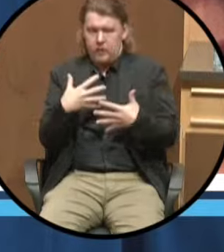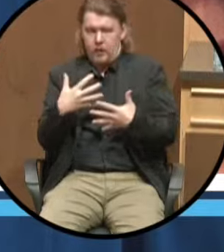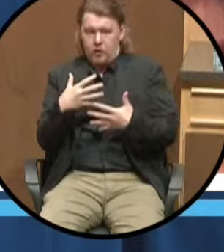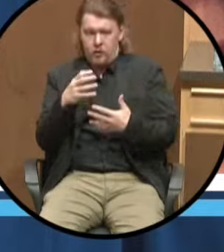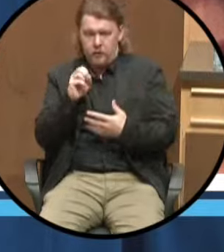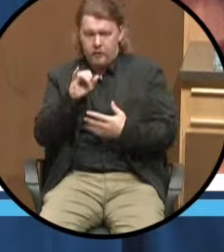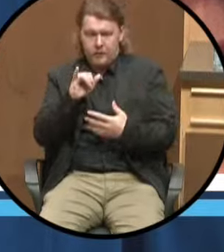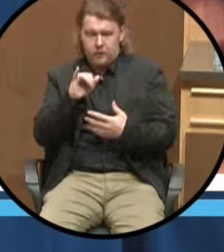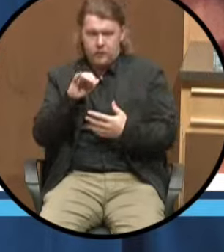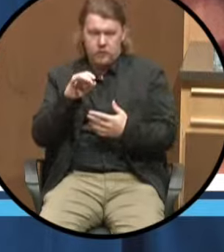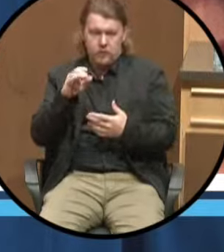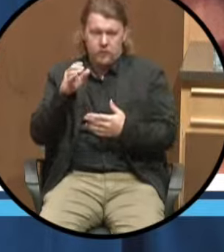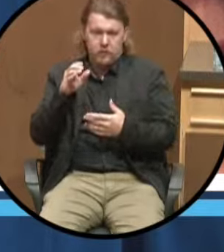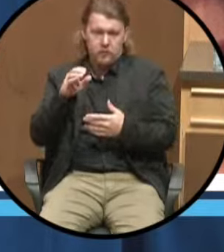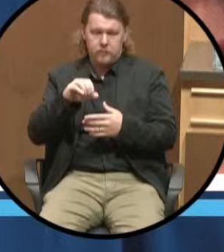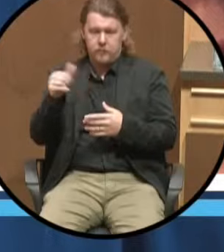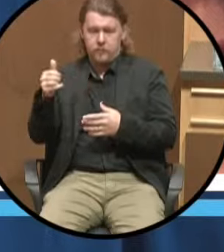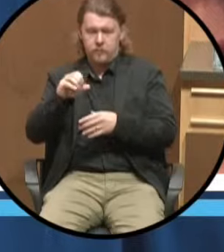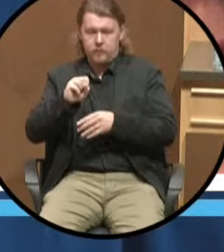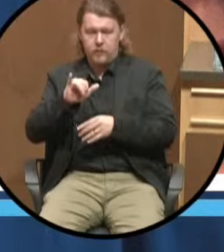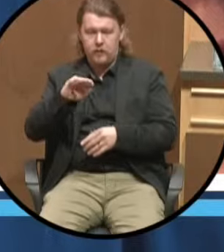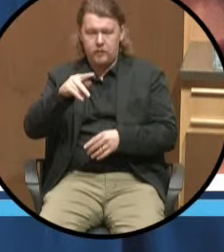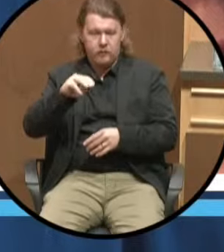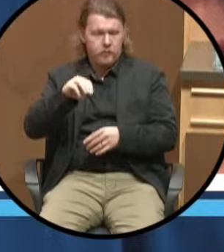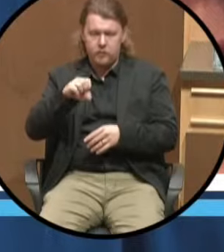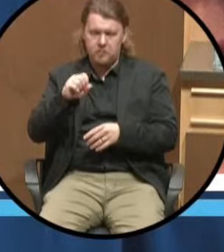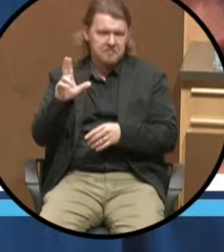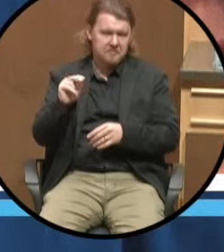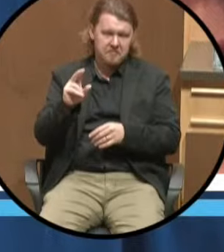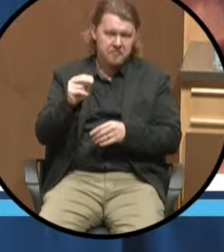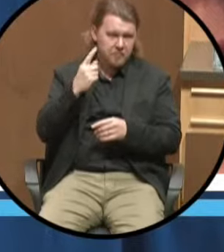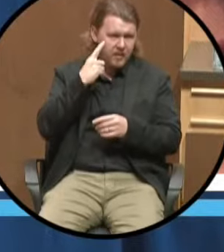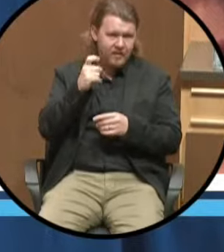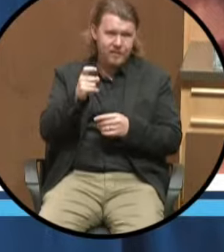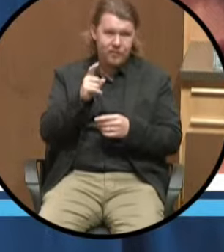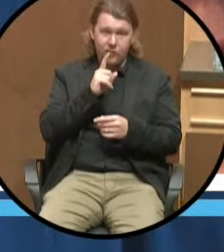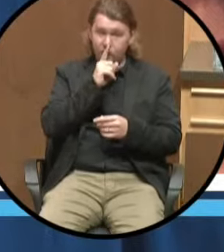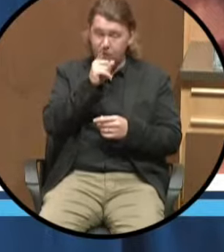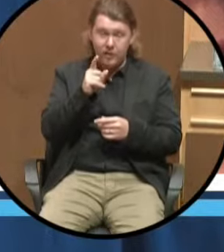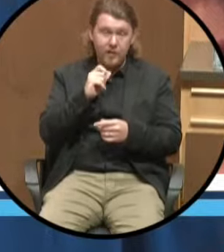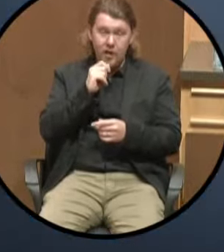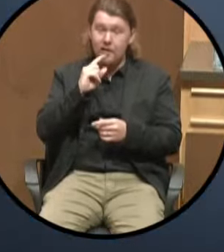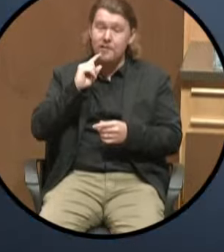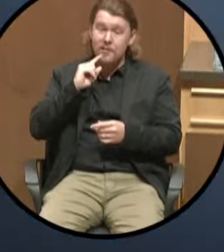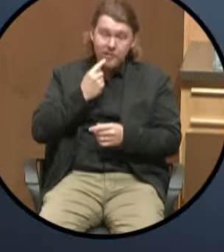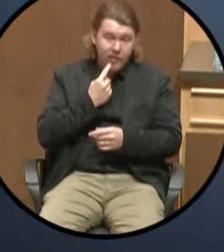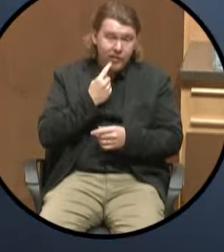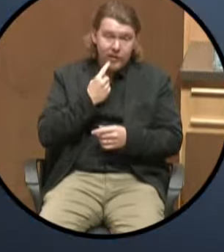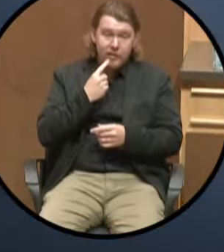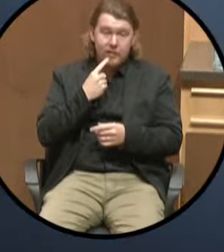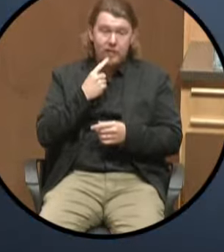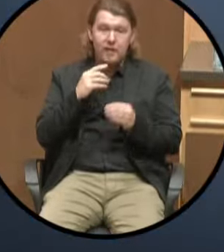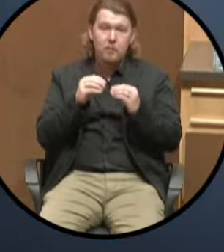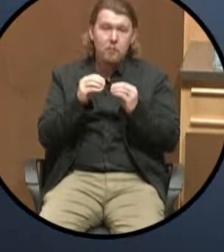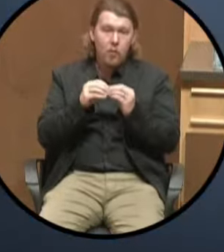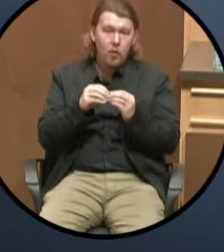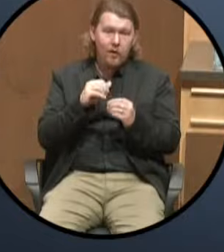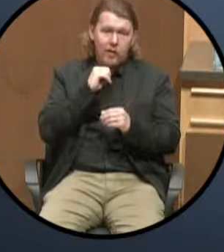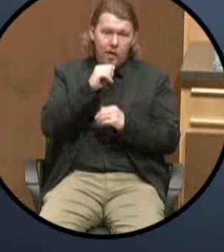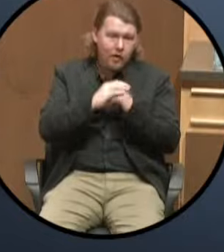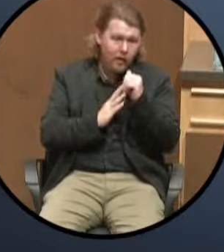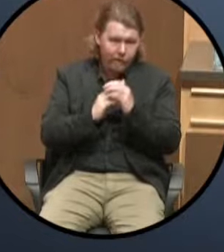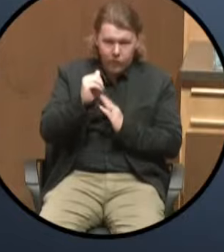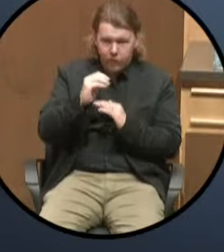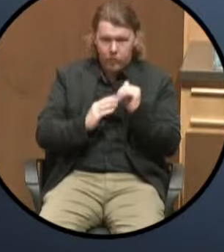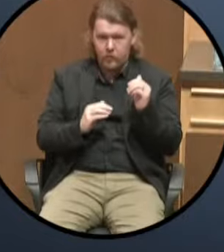effects. The side effects far and away, are not serious ones. They're ones that are more uncomfortable than